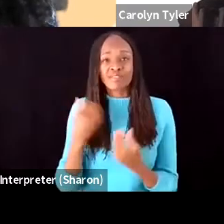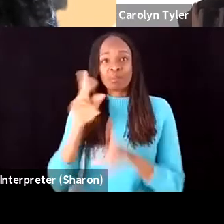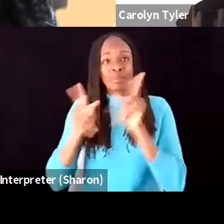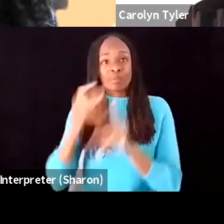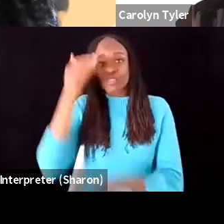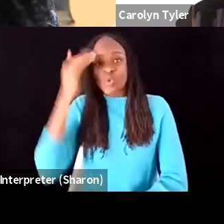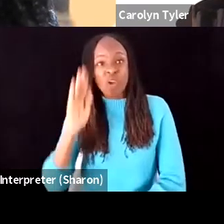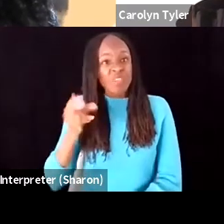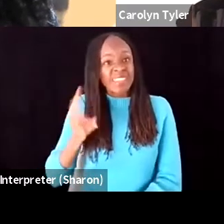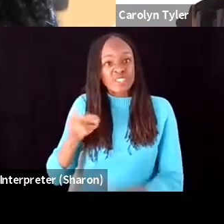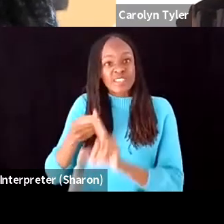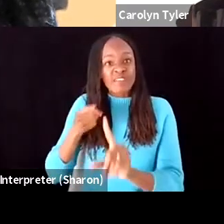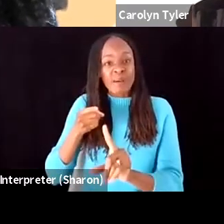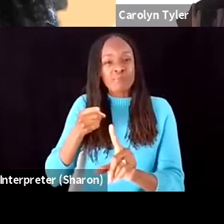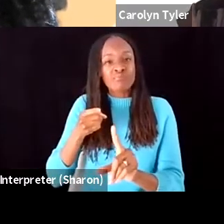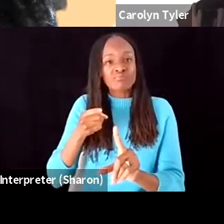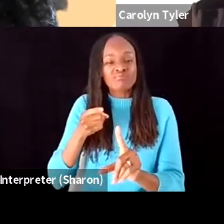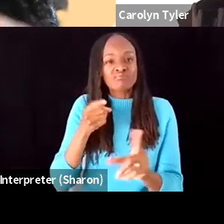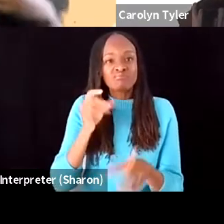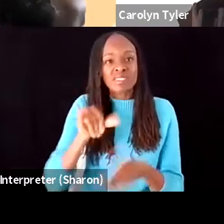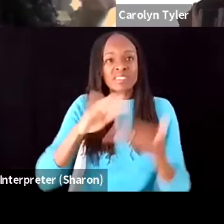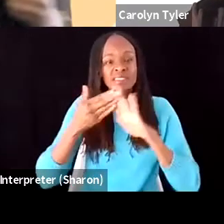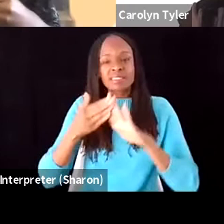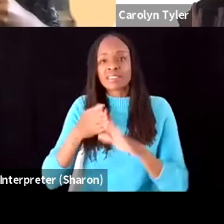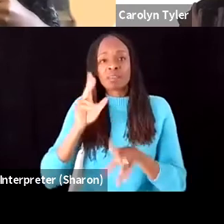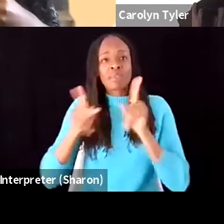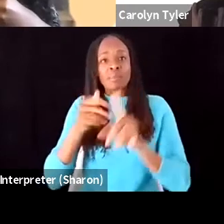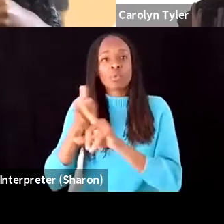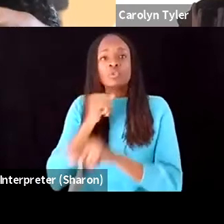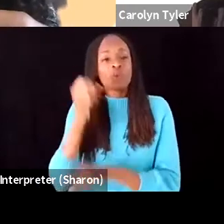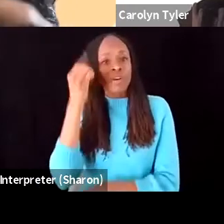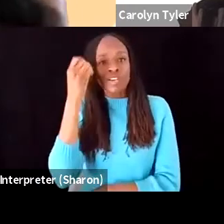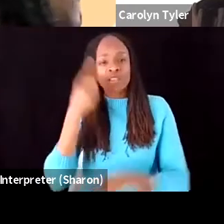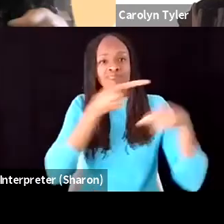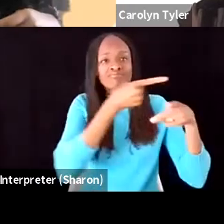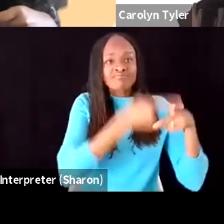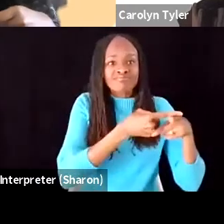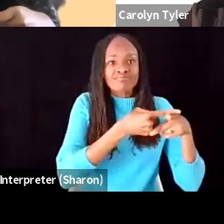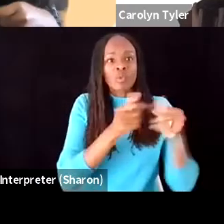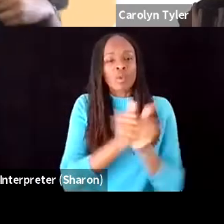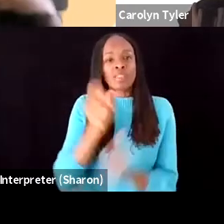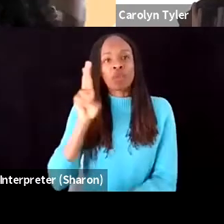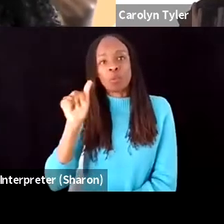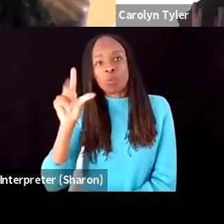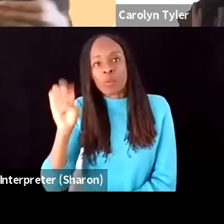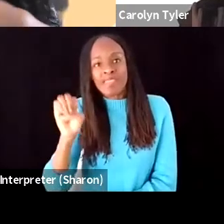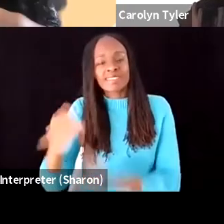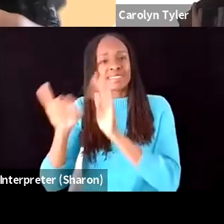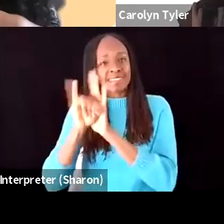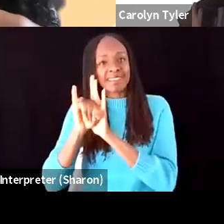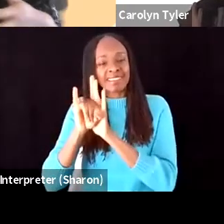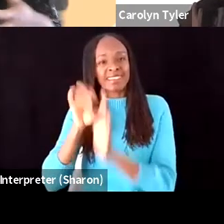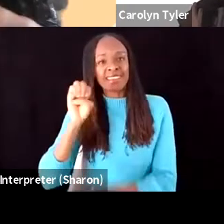own cities, when you have people who don't maybe understand the intersectionality of race, identity, ethnicity, that's where those